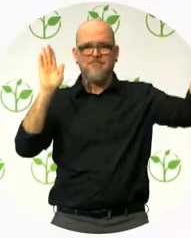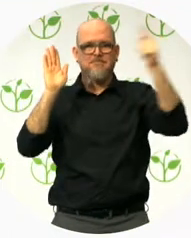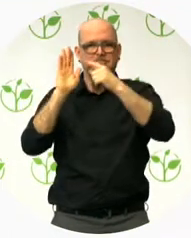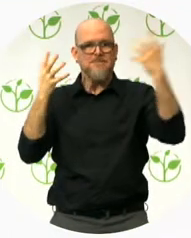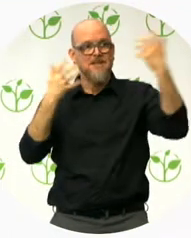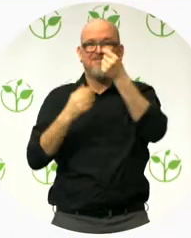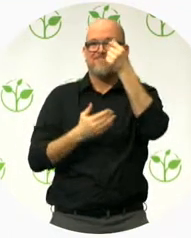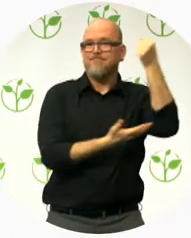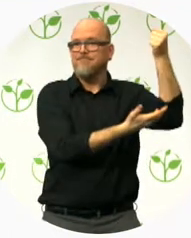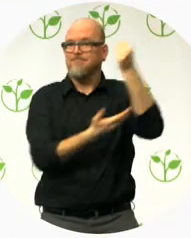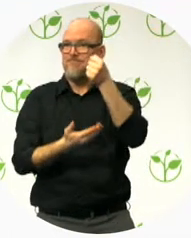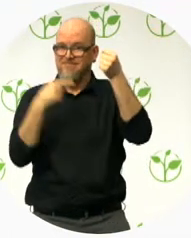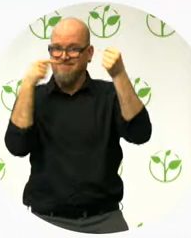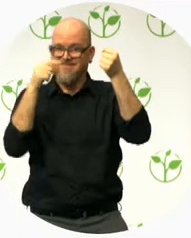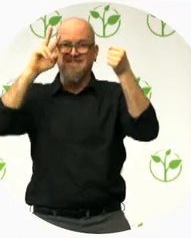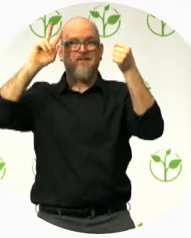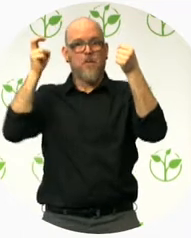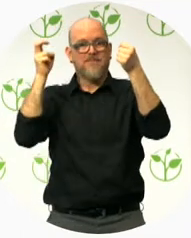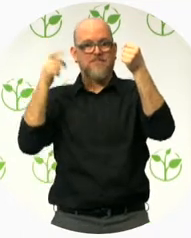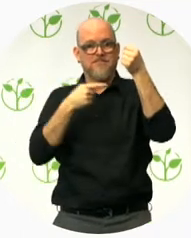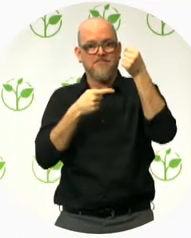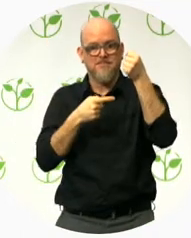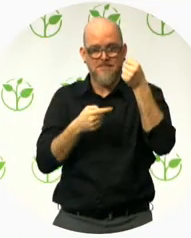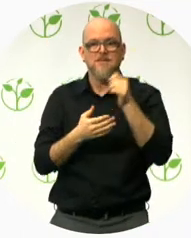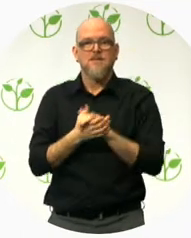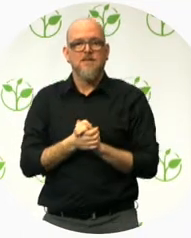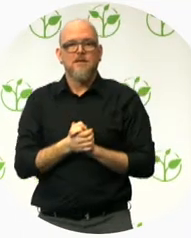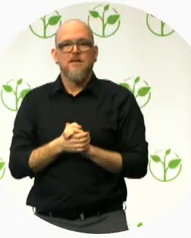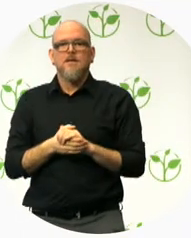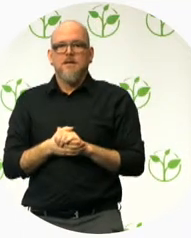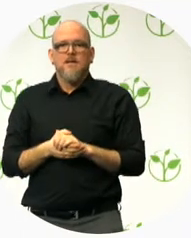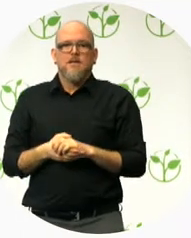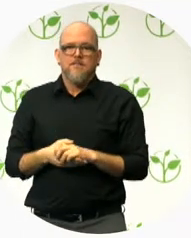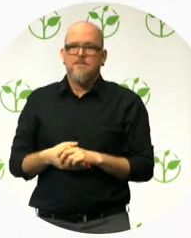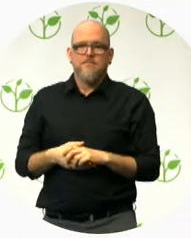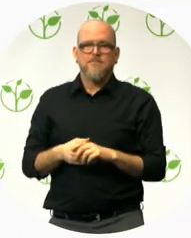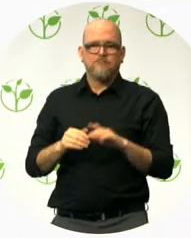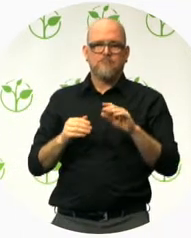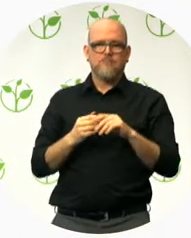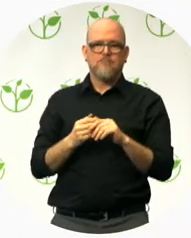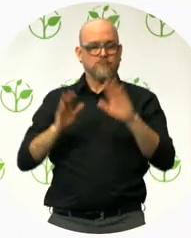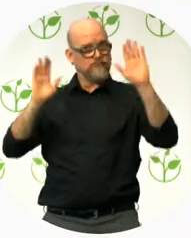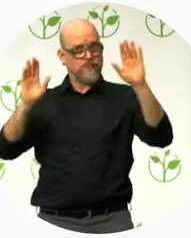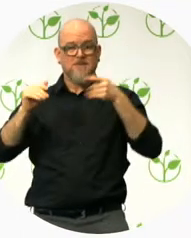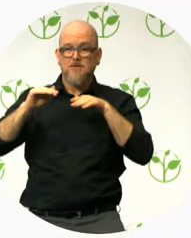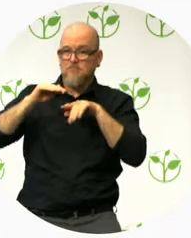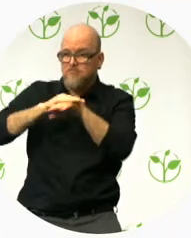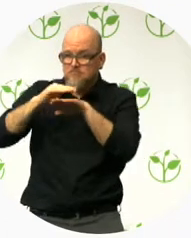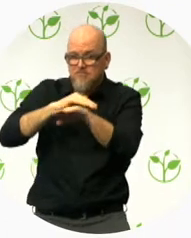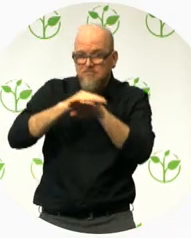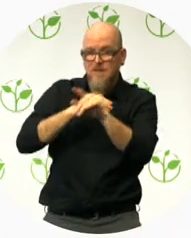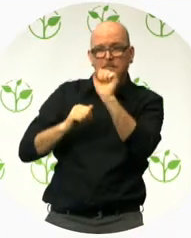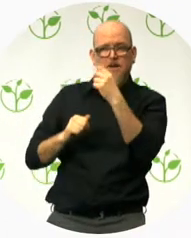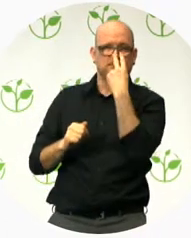also key for the topic we are addressing today, that is accessibility, which is not only eliminating architectural